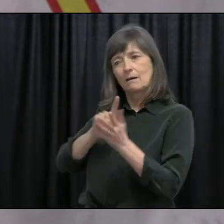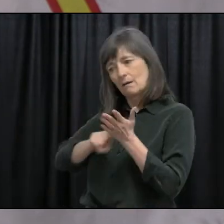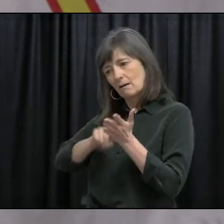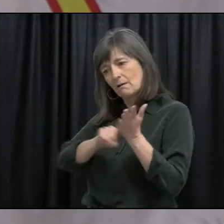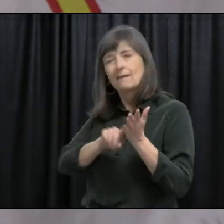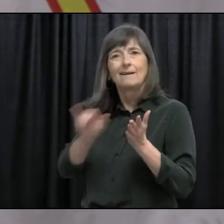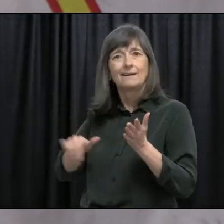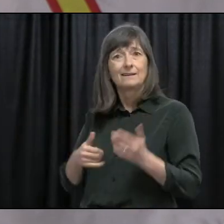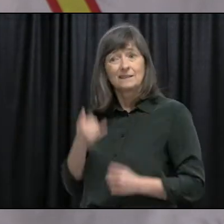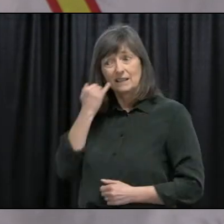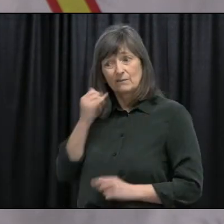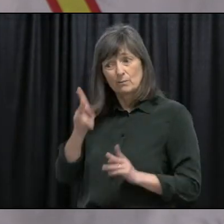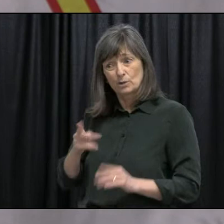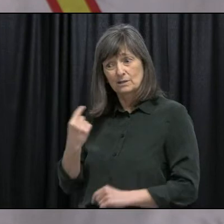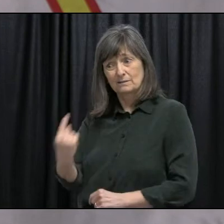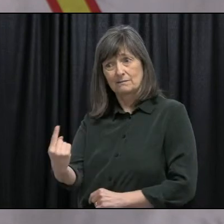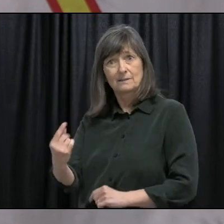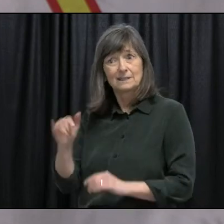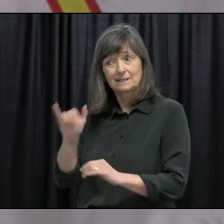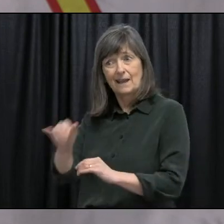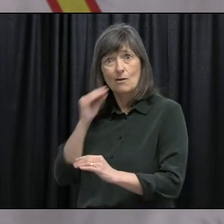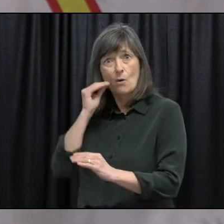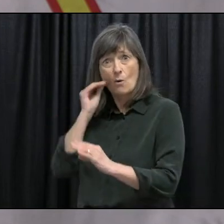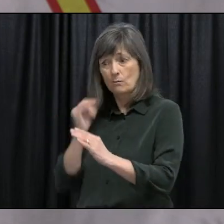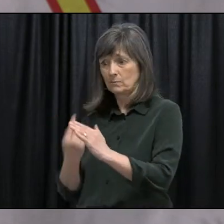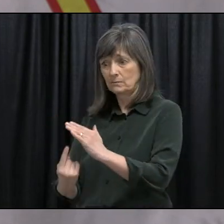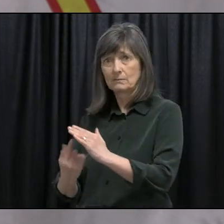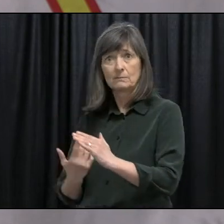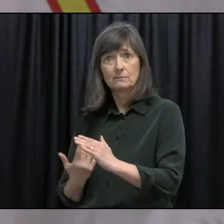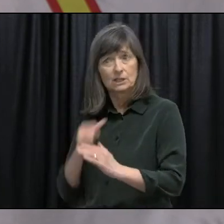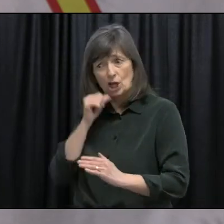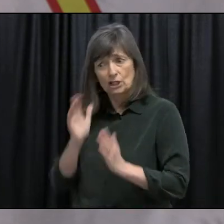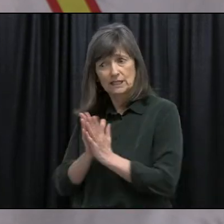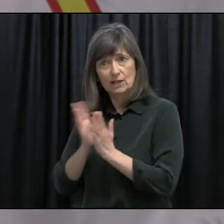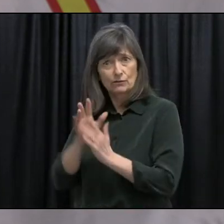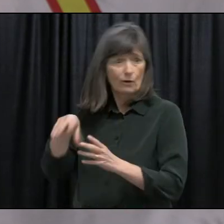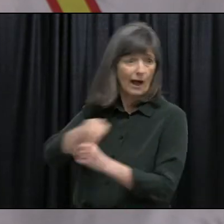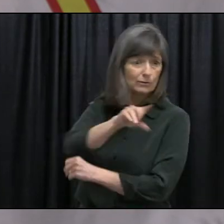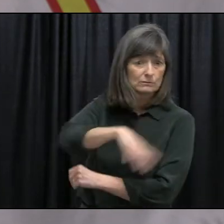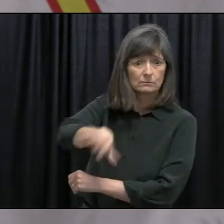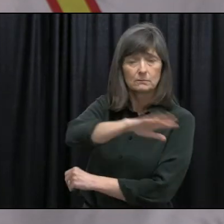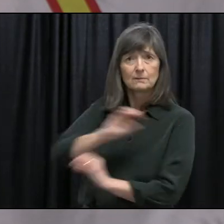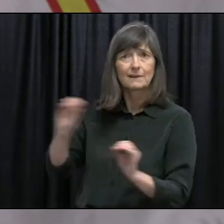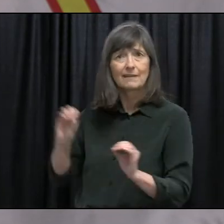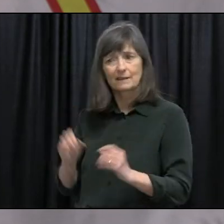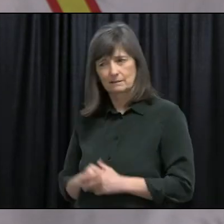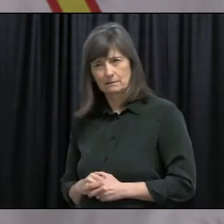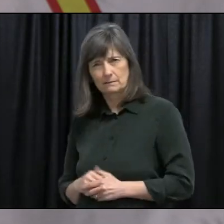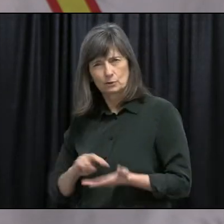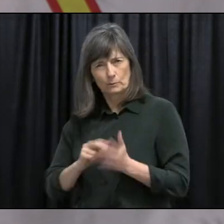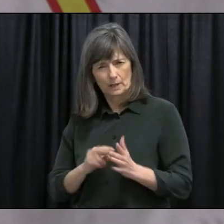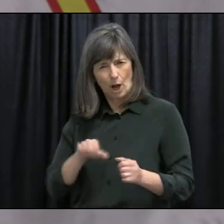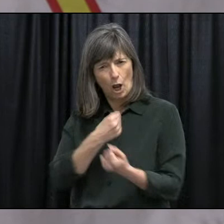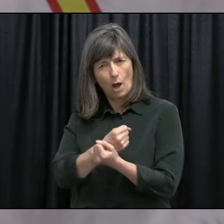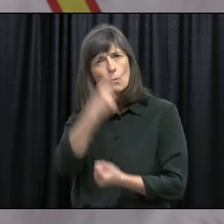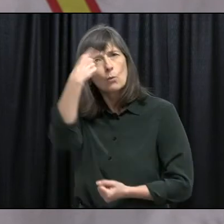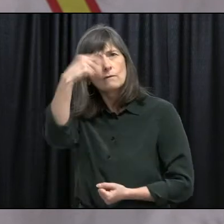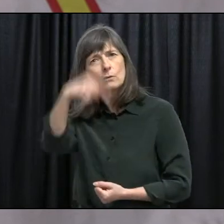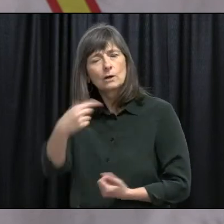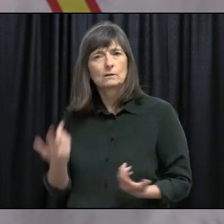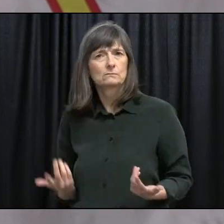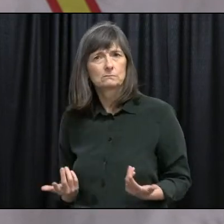the person who's staying at home and isolating is not really at a risk to anybody. So we're certainly not going to be shutting things down if we don't